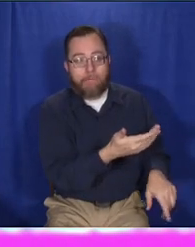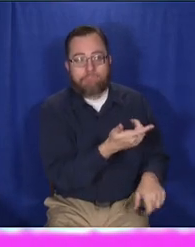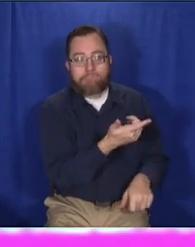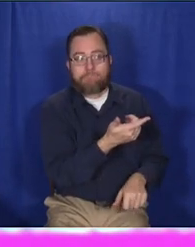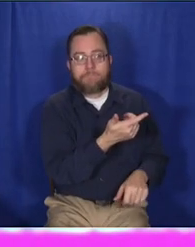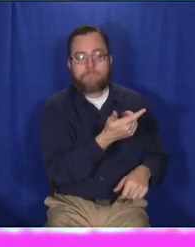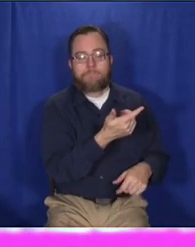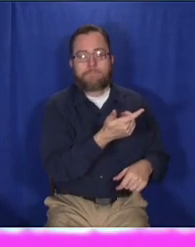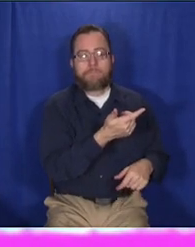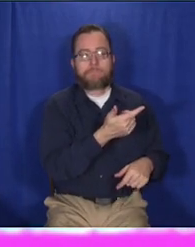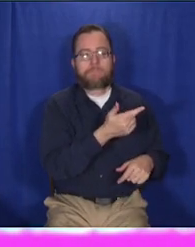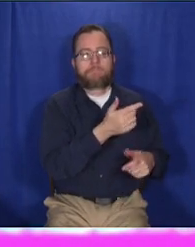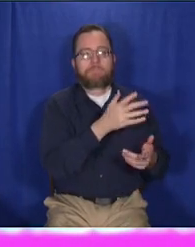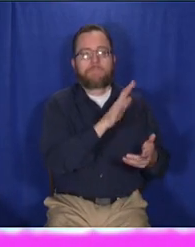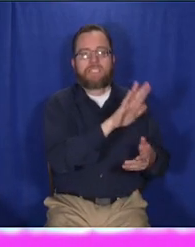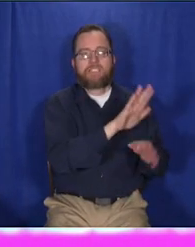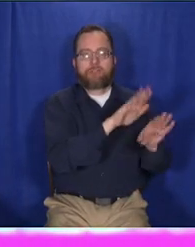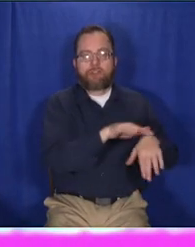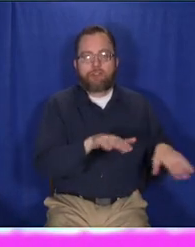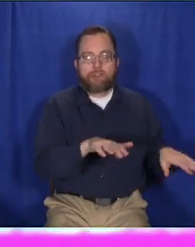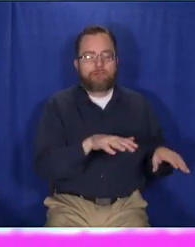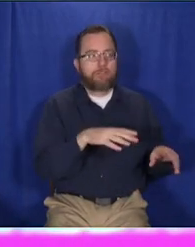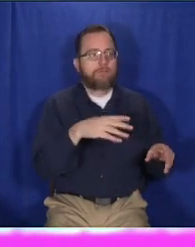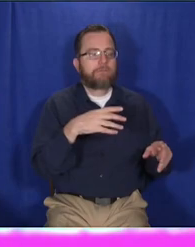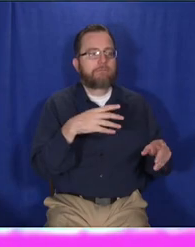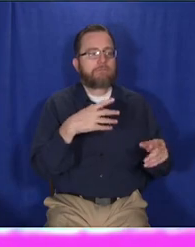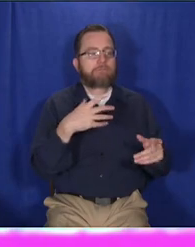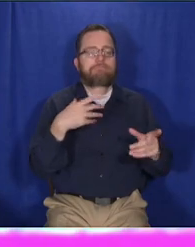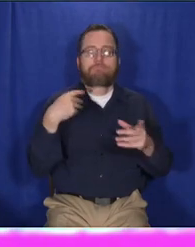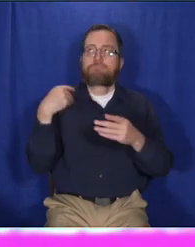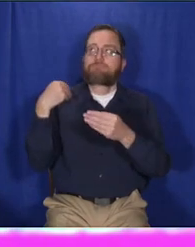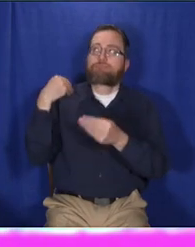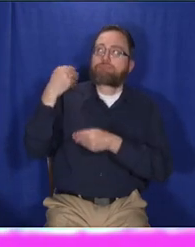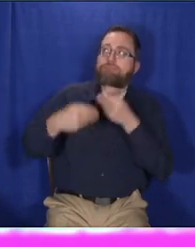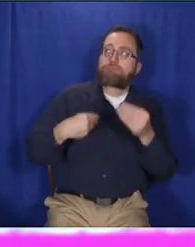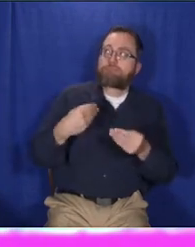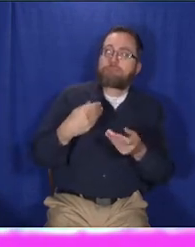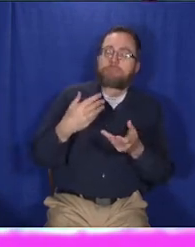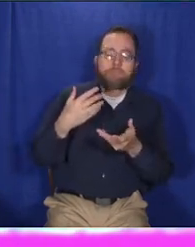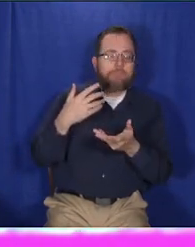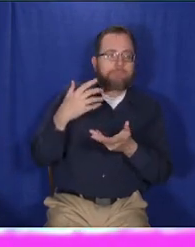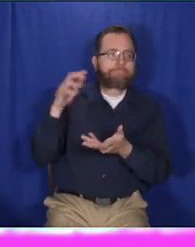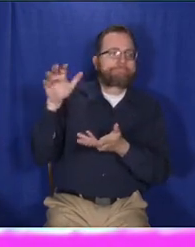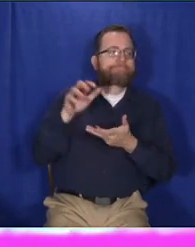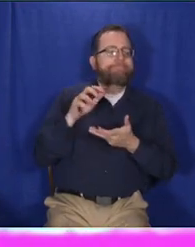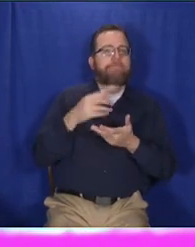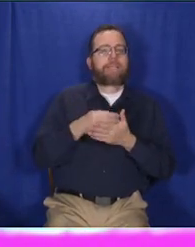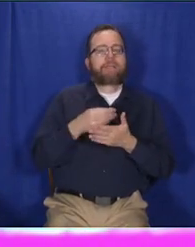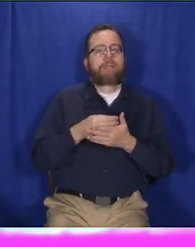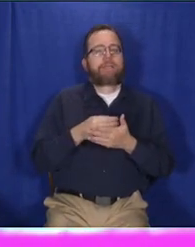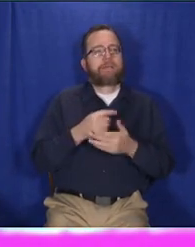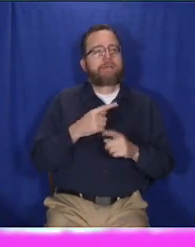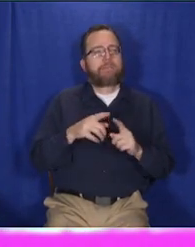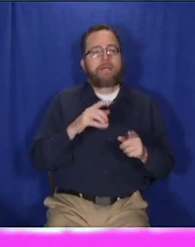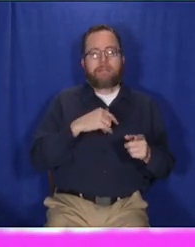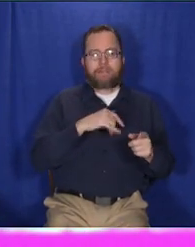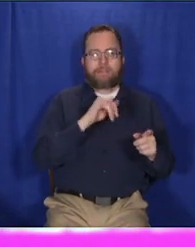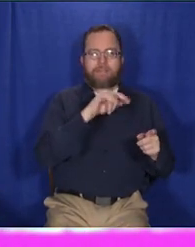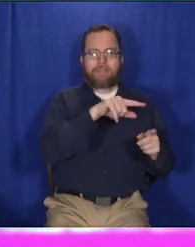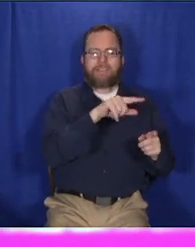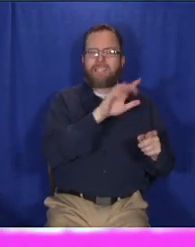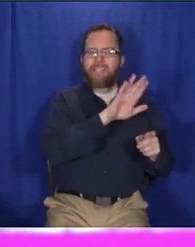Like, all of that stuff ends on earth. But the picture I want you to see is that here's a guy who's literally collected. His life is full of